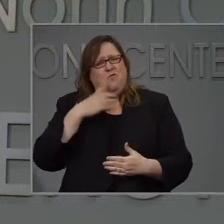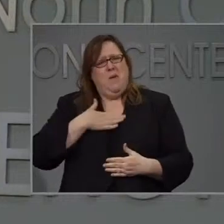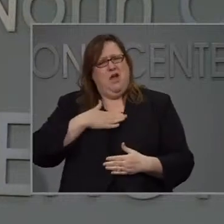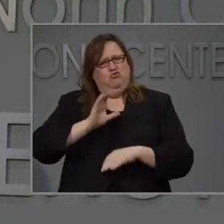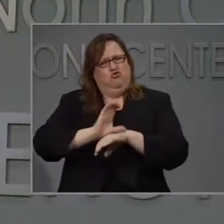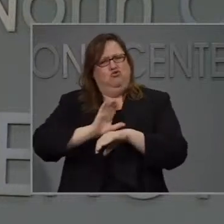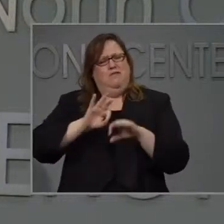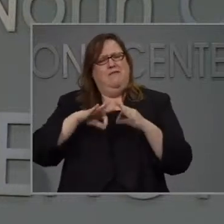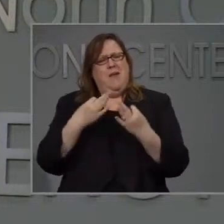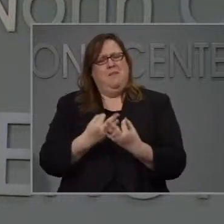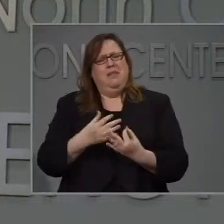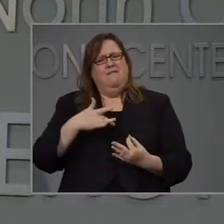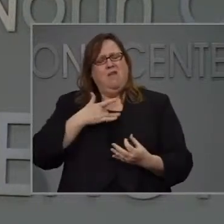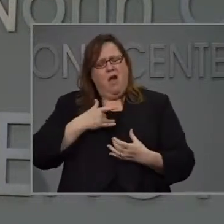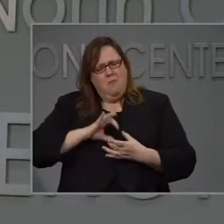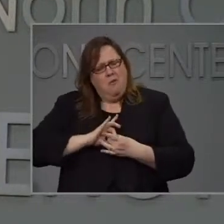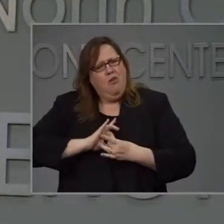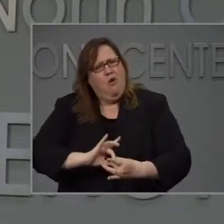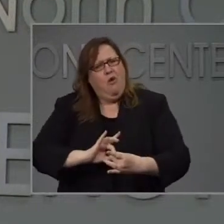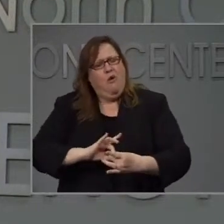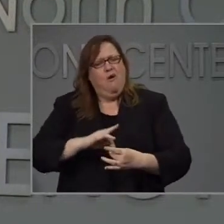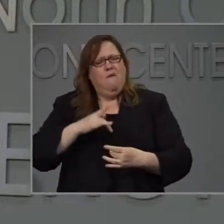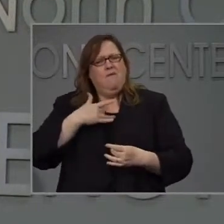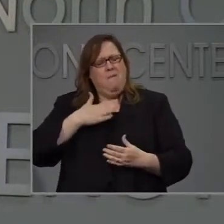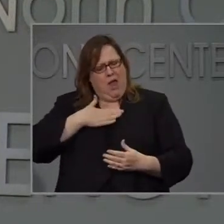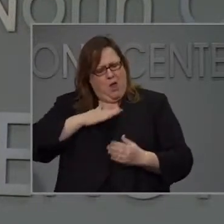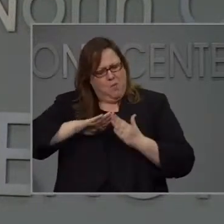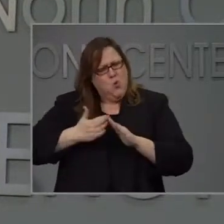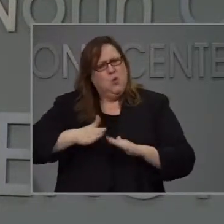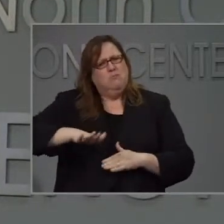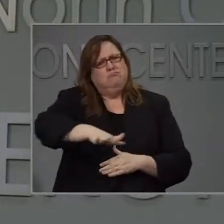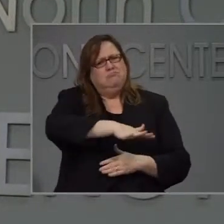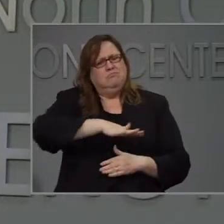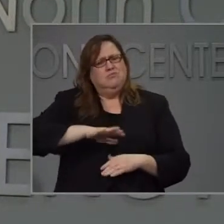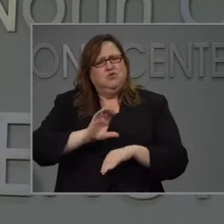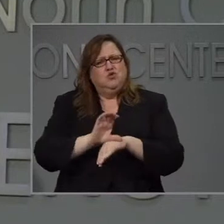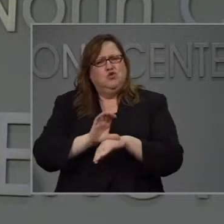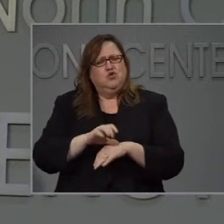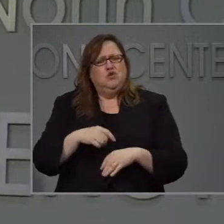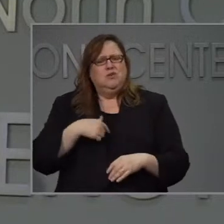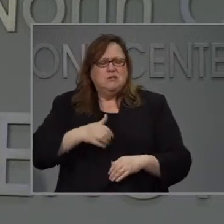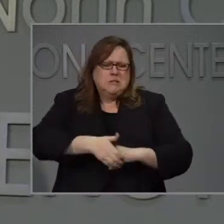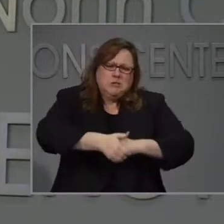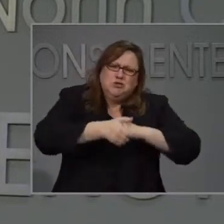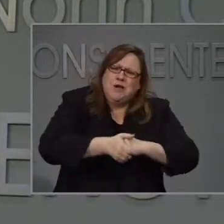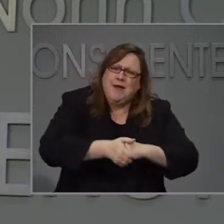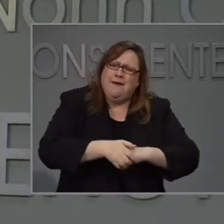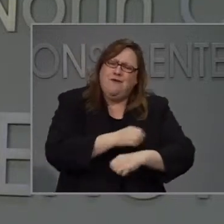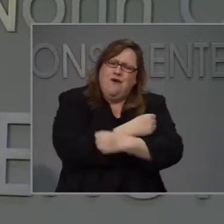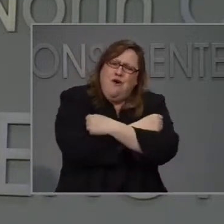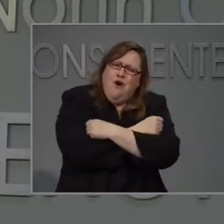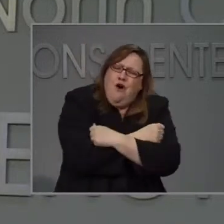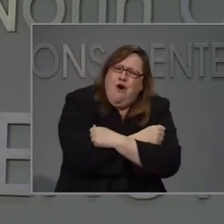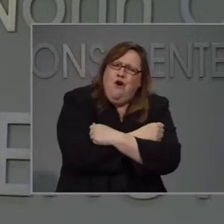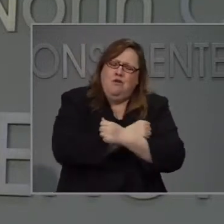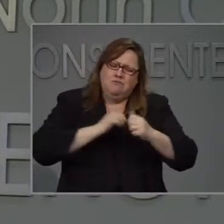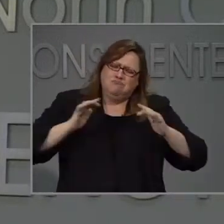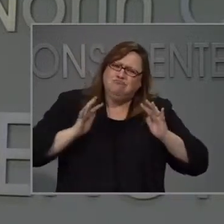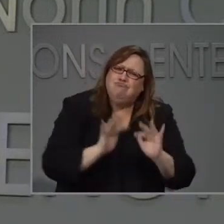of community. When we physically gather together, shake hands, hug, sing, preach, take